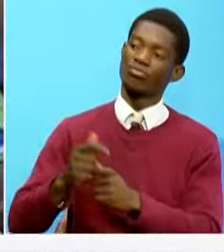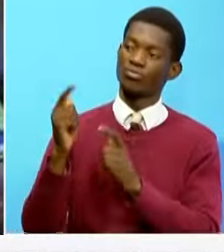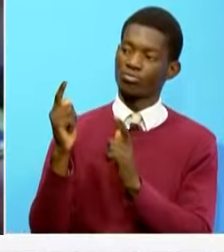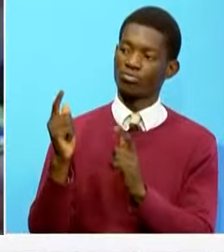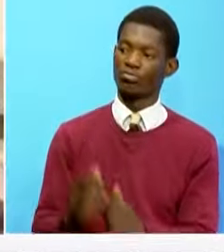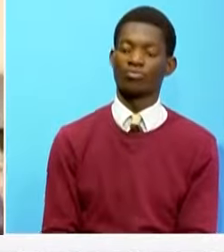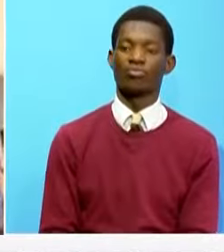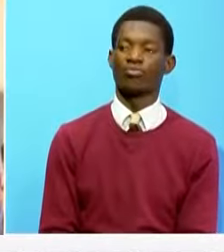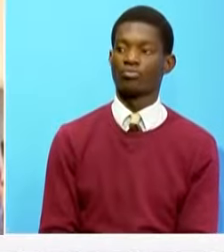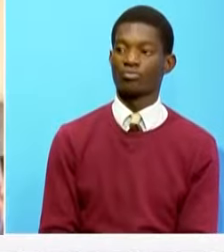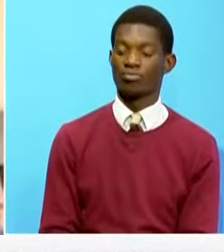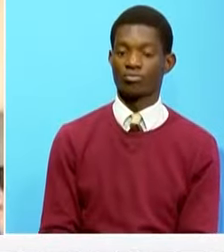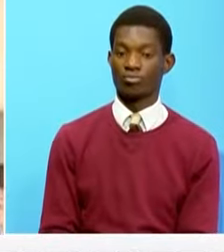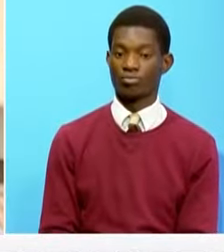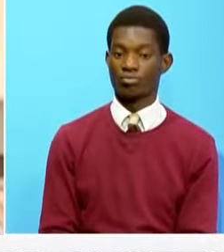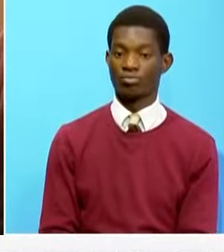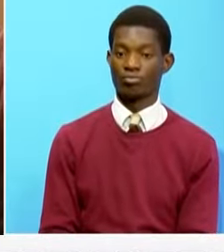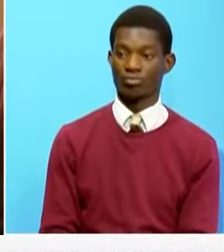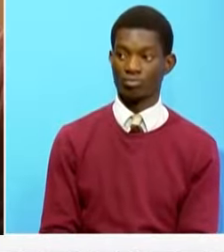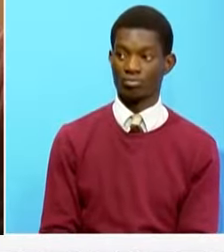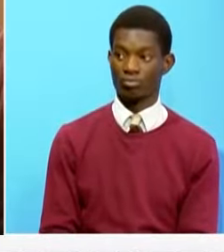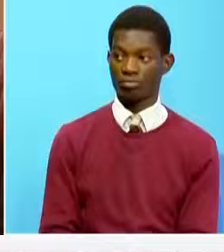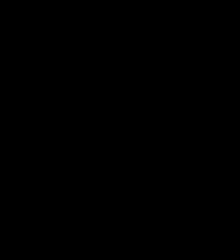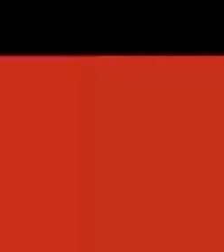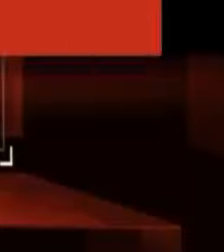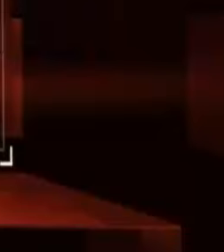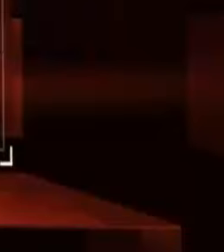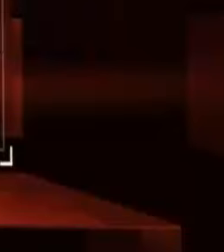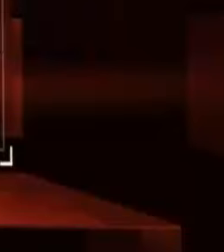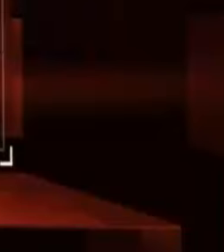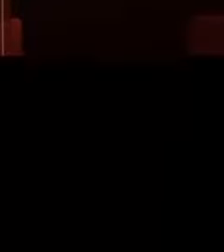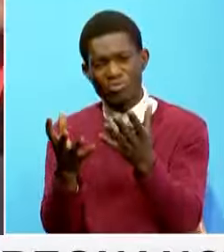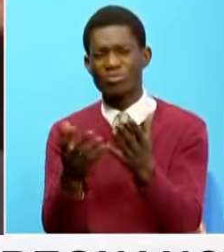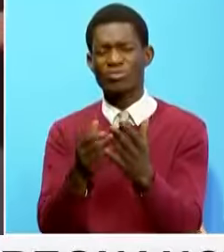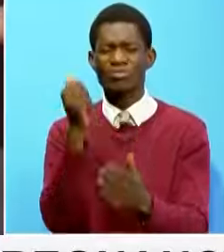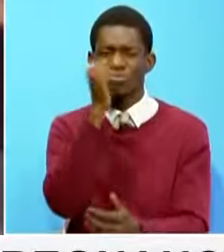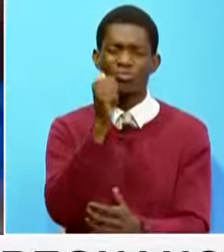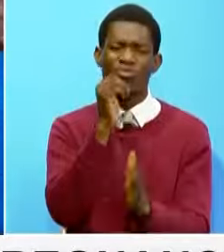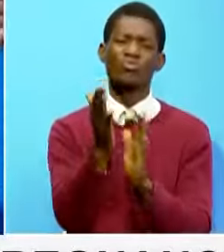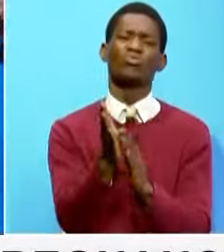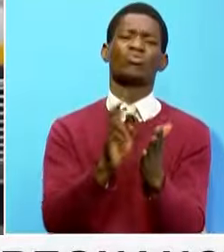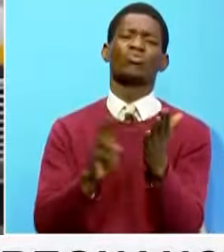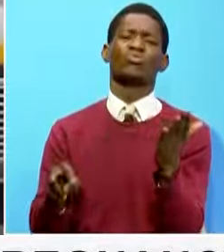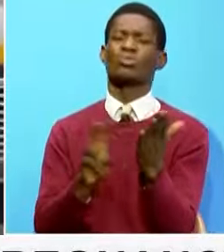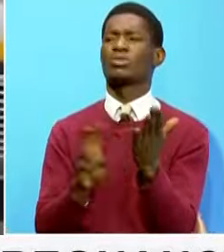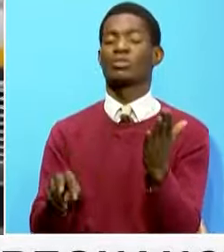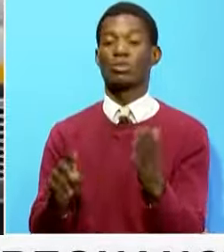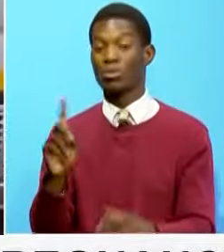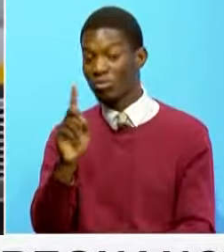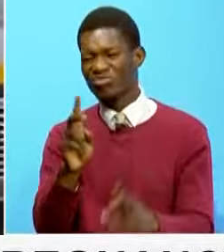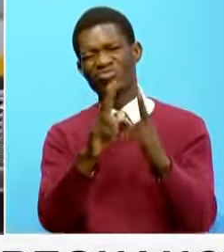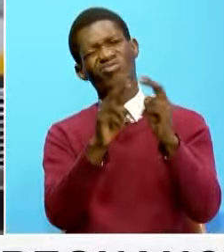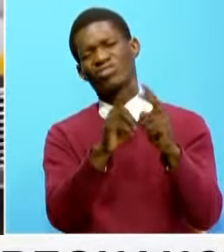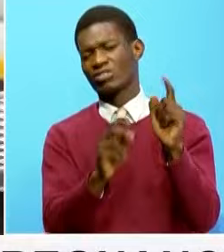Chadiza District Hospital to receive a new sewer system. Plus, Zanic boosts campaign to end